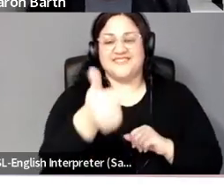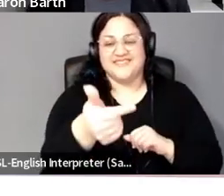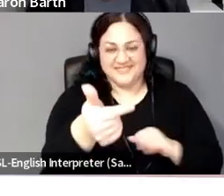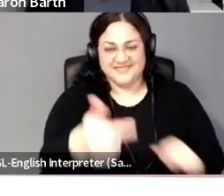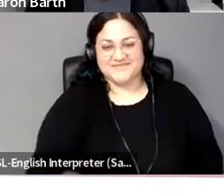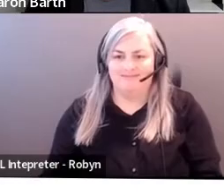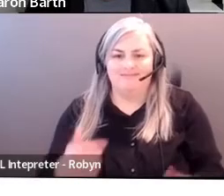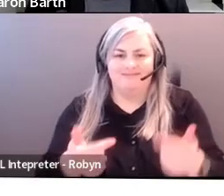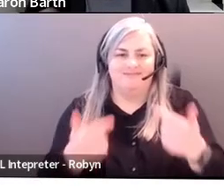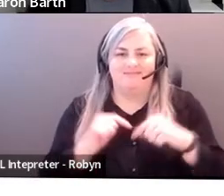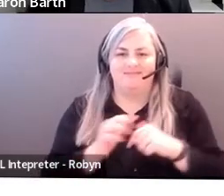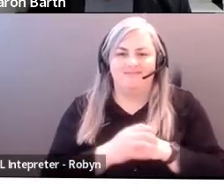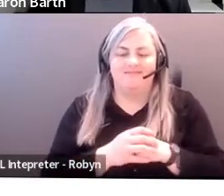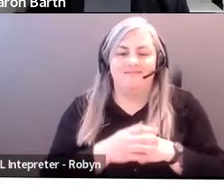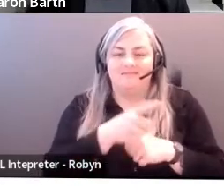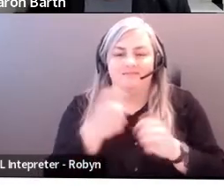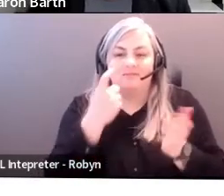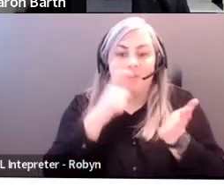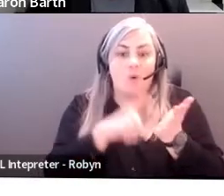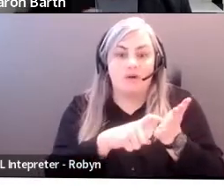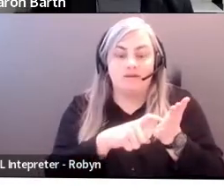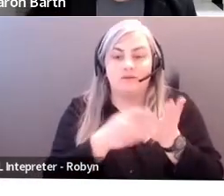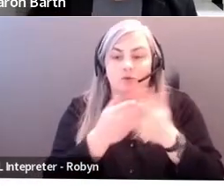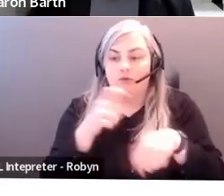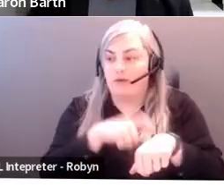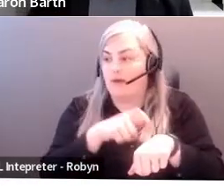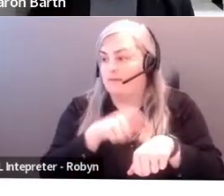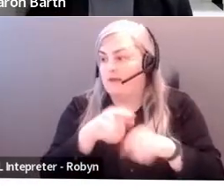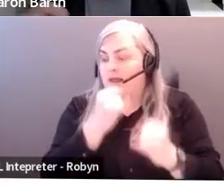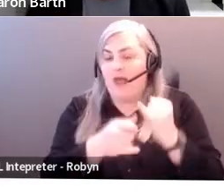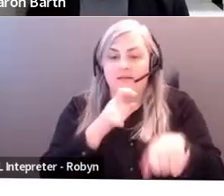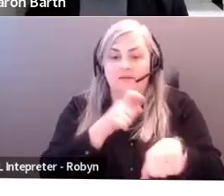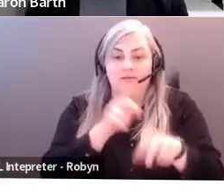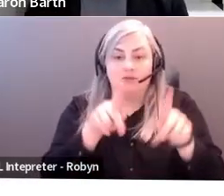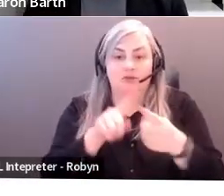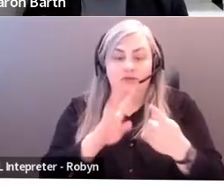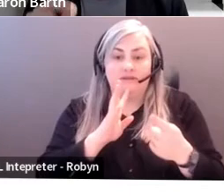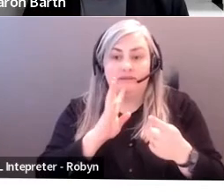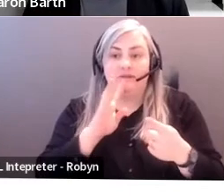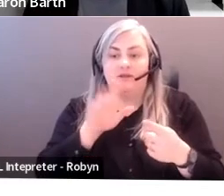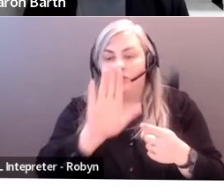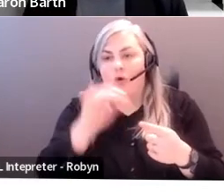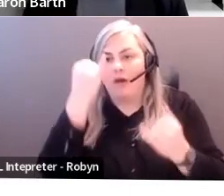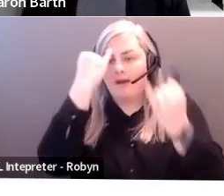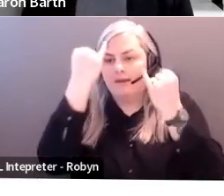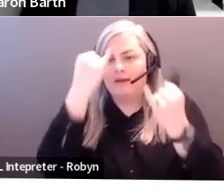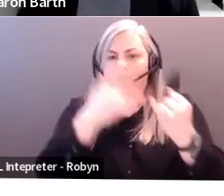you've noticed subconsciously over time that when you're the last one to speak, your ideas end up getting more